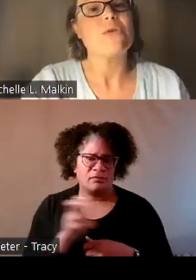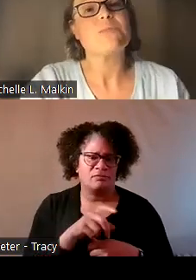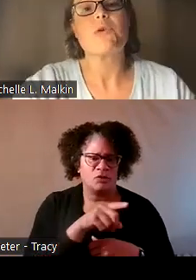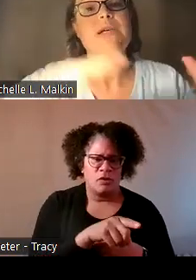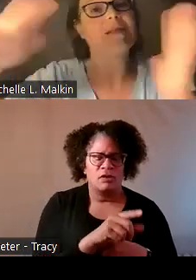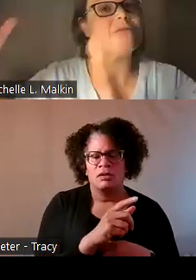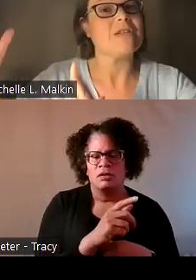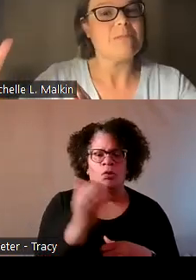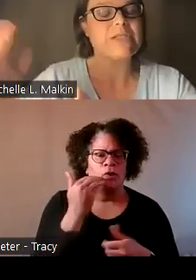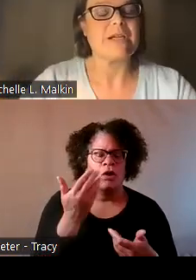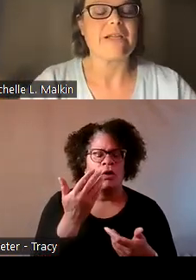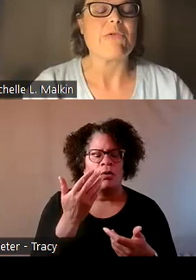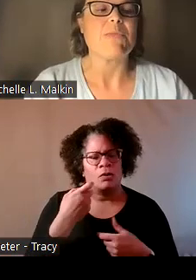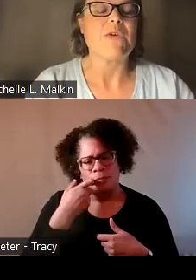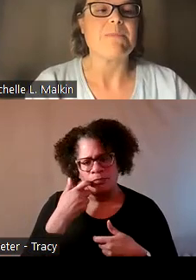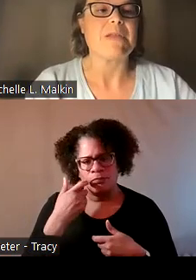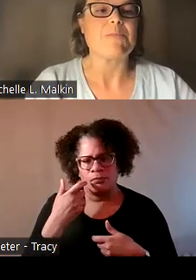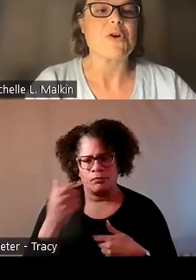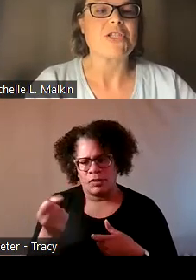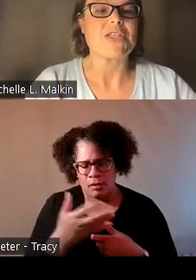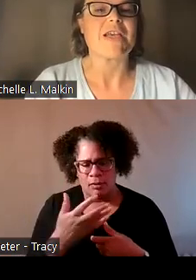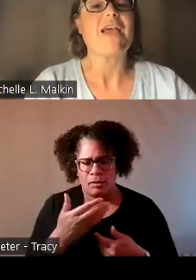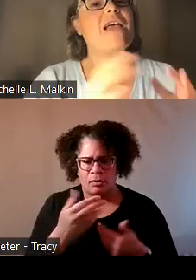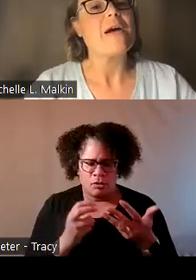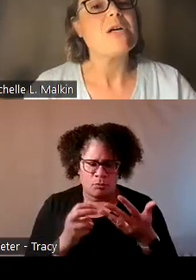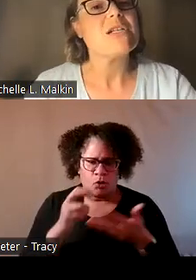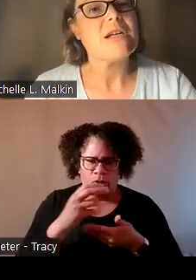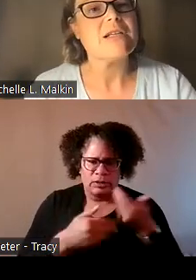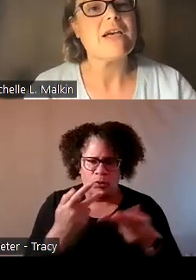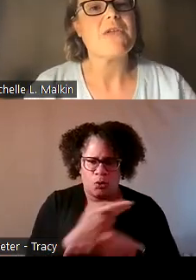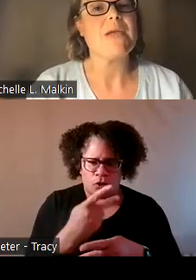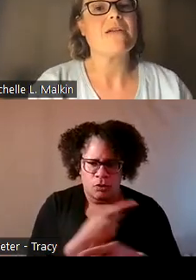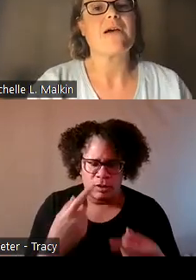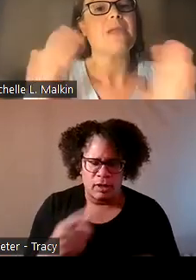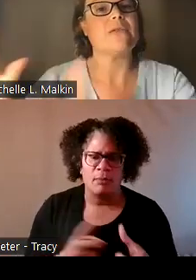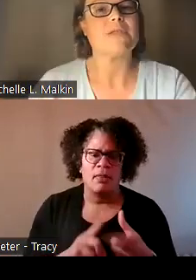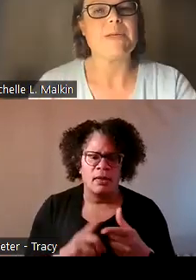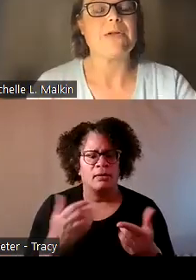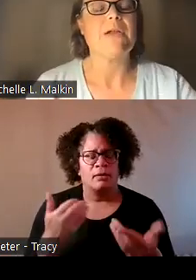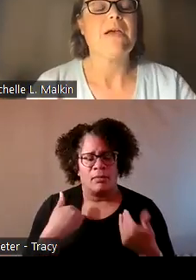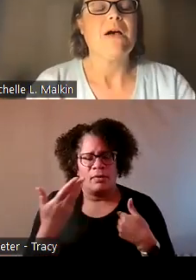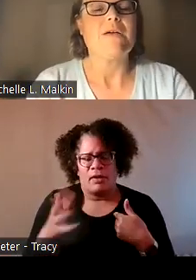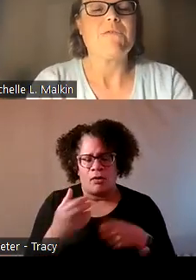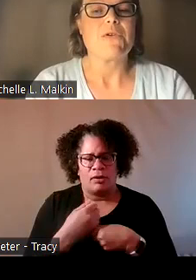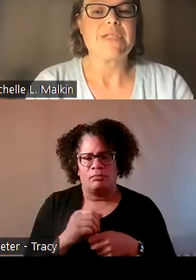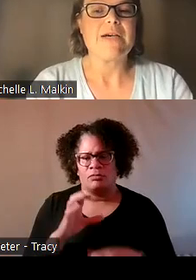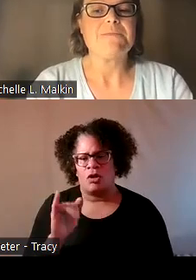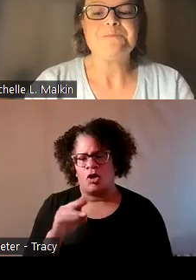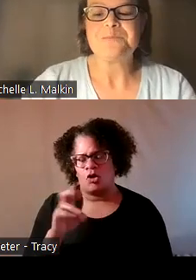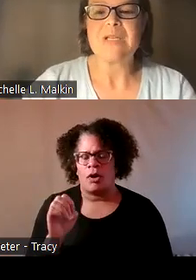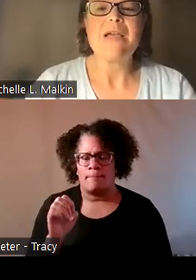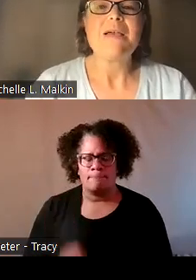because we know it's progressive and most likely they would move up in the progression thing, they are much less likely to have committed a crime than those people further